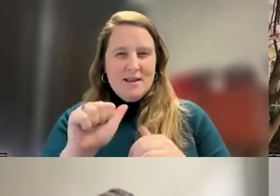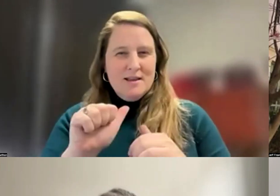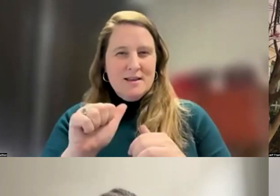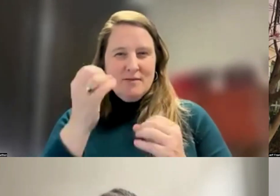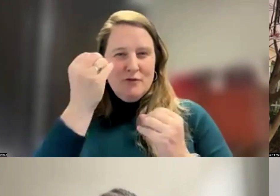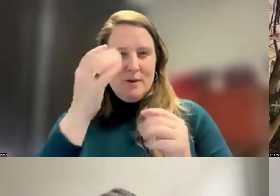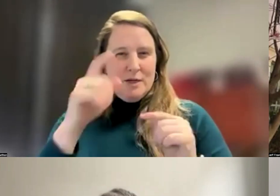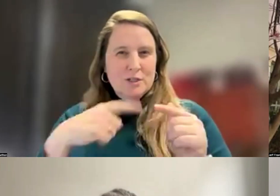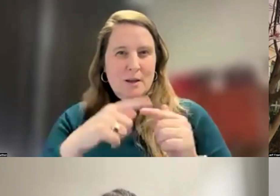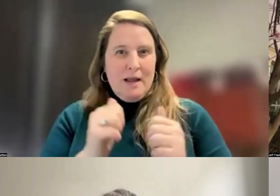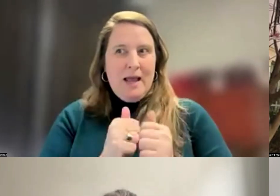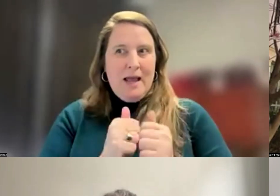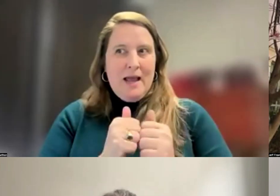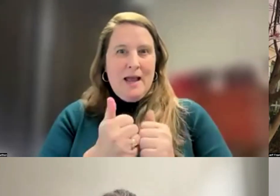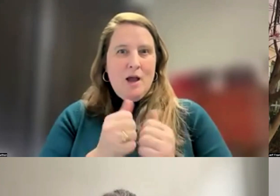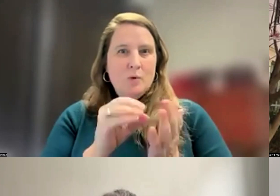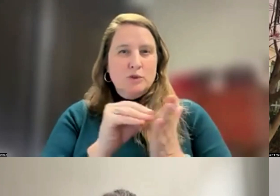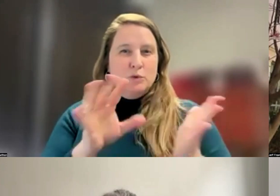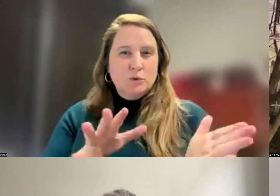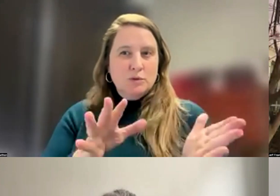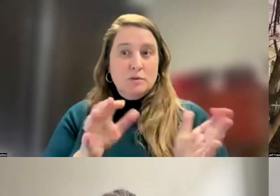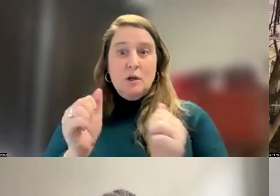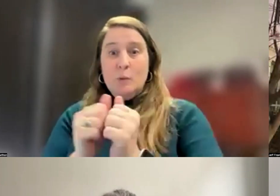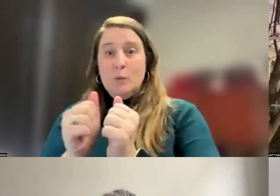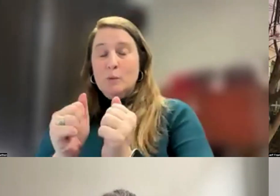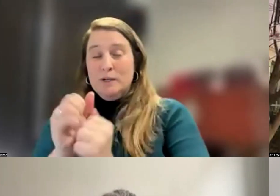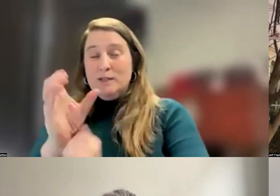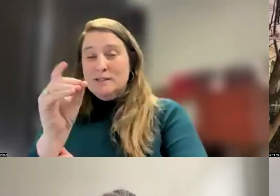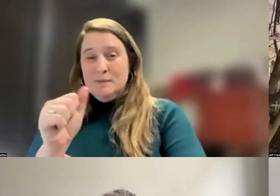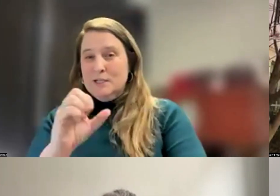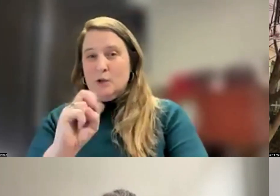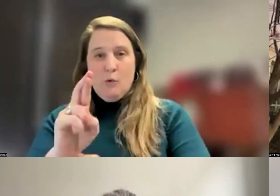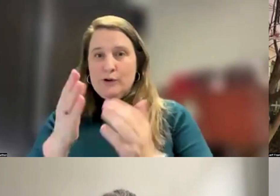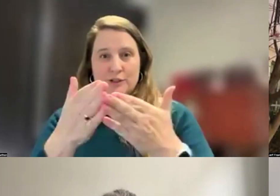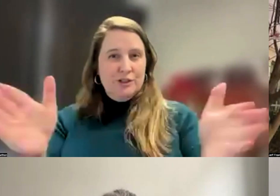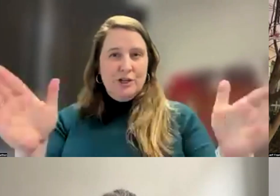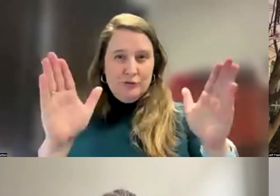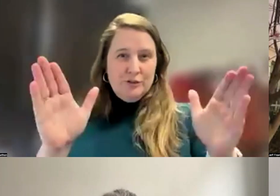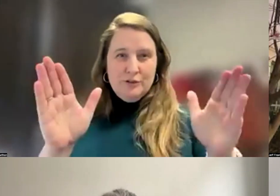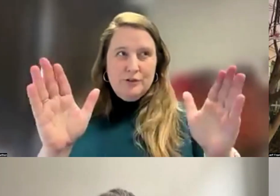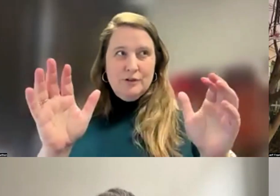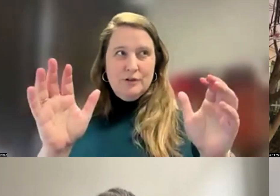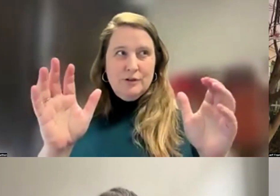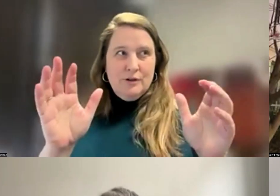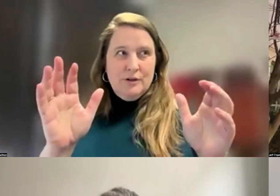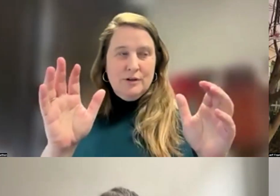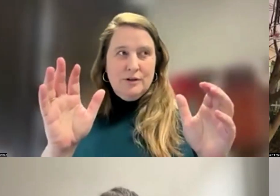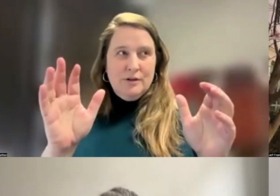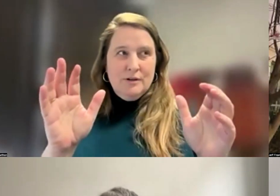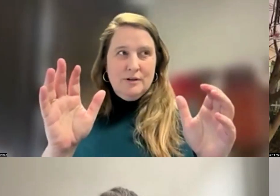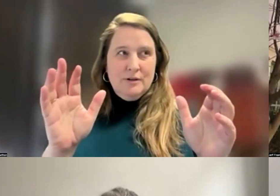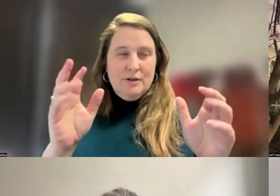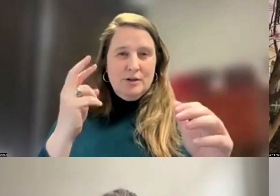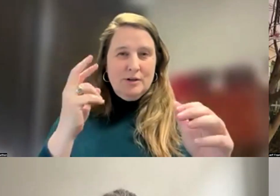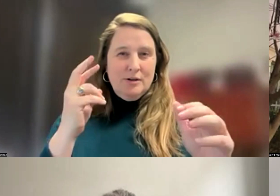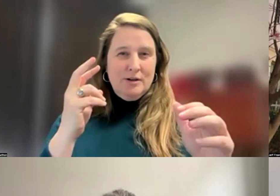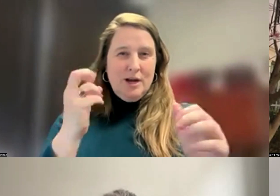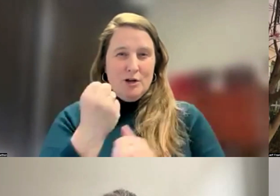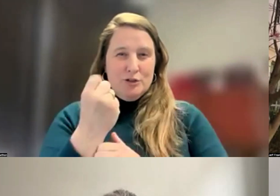but then they use it. So I wonder if you have any information about how students with disabilities or just anyone in